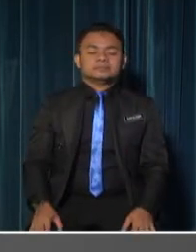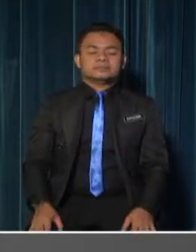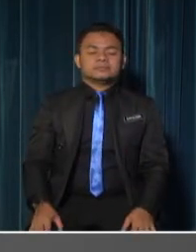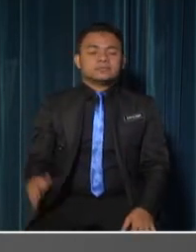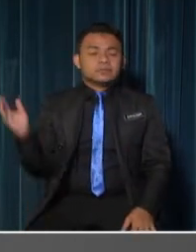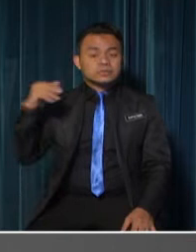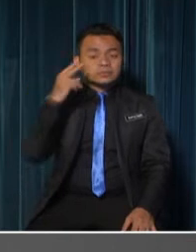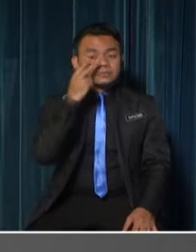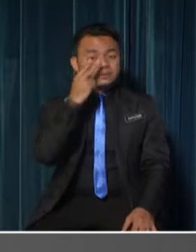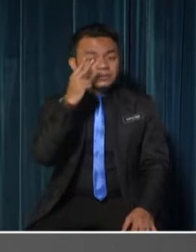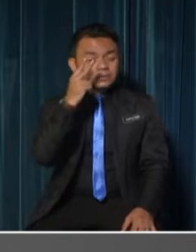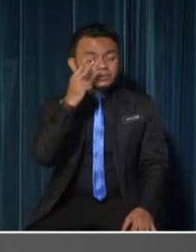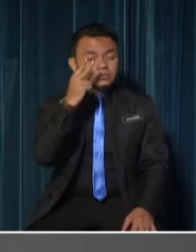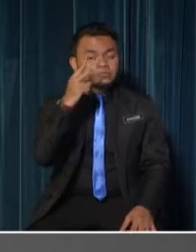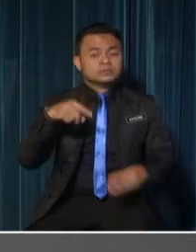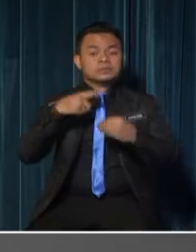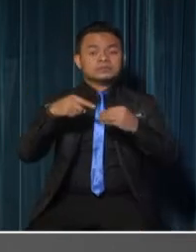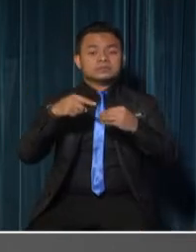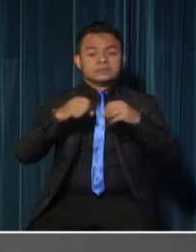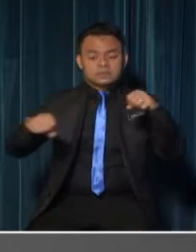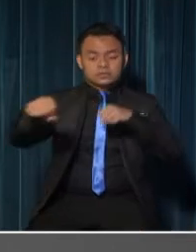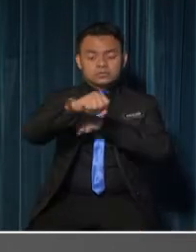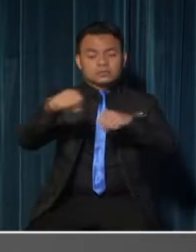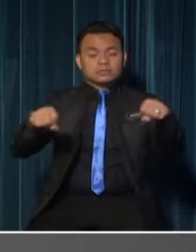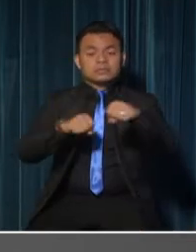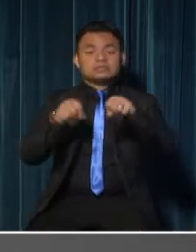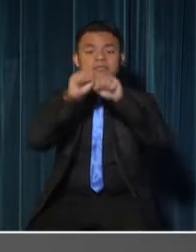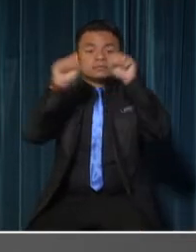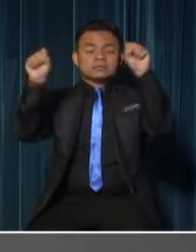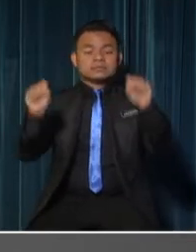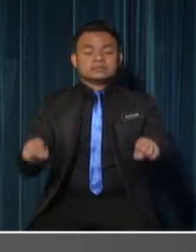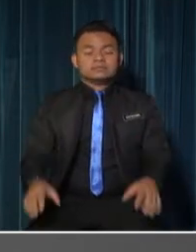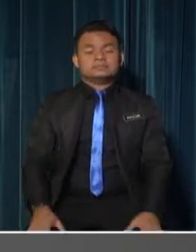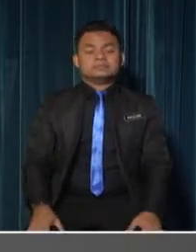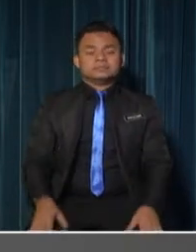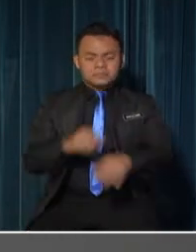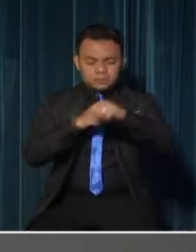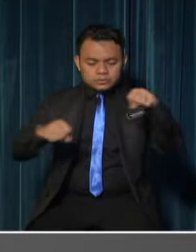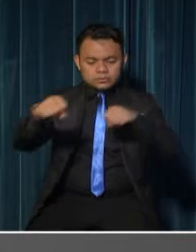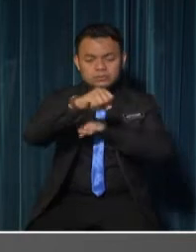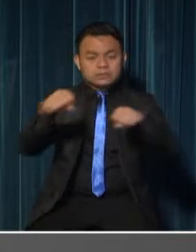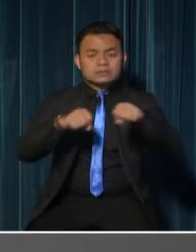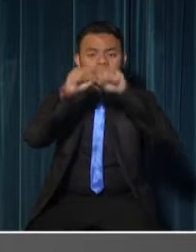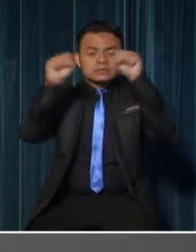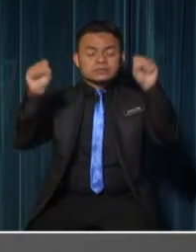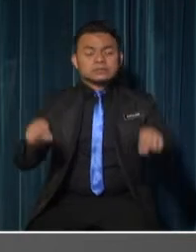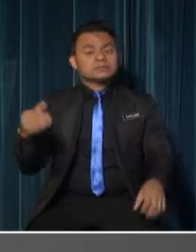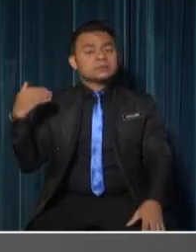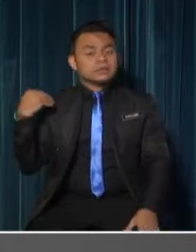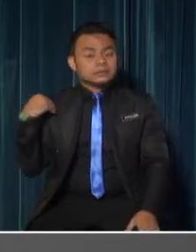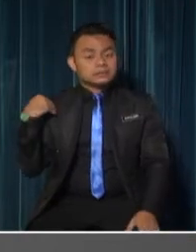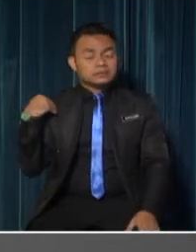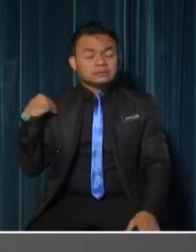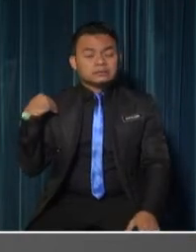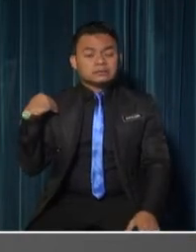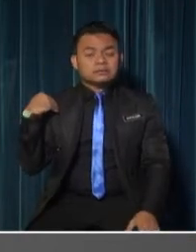Let's find out about our solar system. The solar system consists of the sun, the